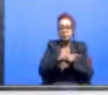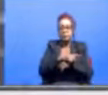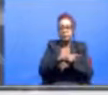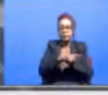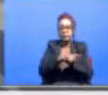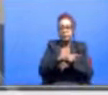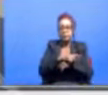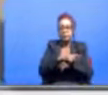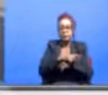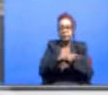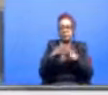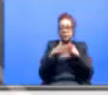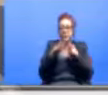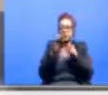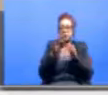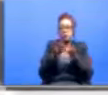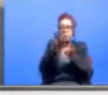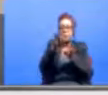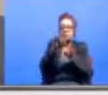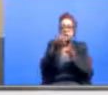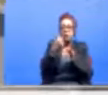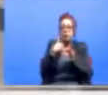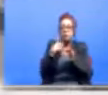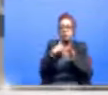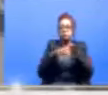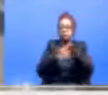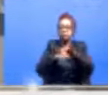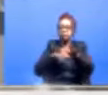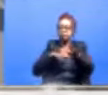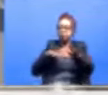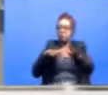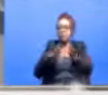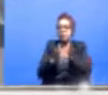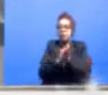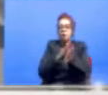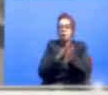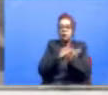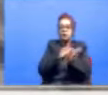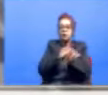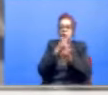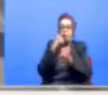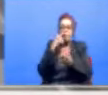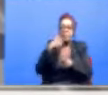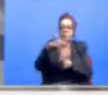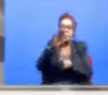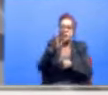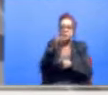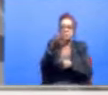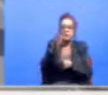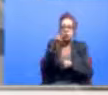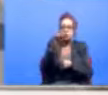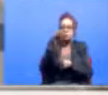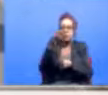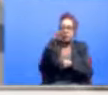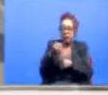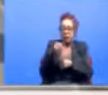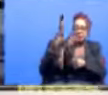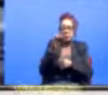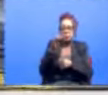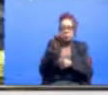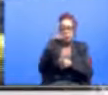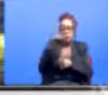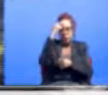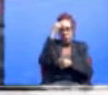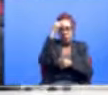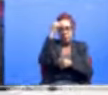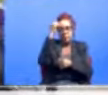The more than 90-kilometer journey saw Rita's motorcade escorted by colleagues to her home in Nosupeni village in